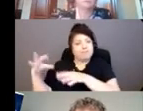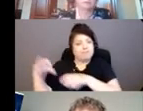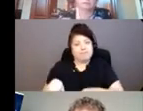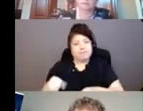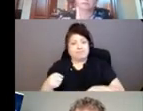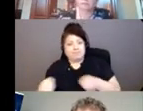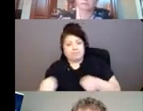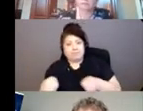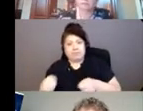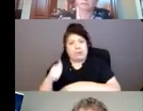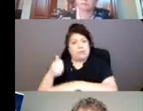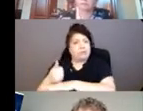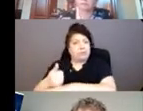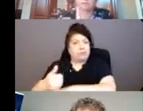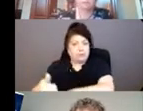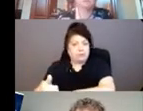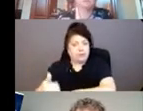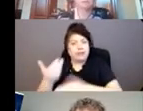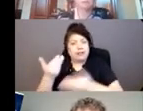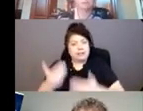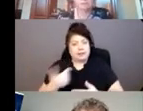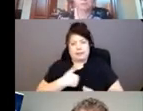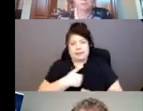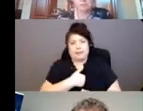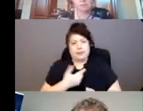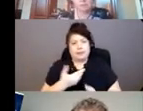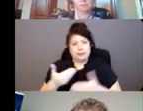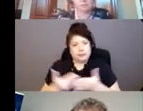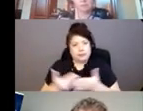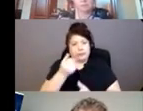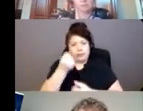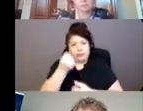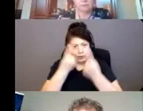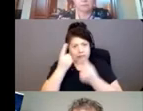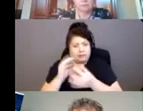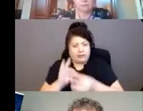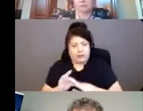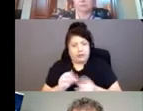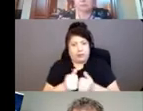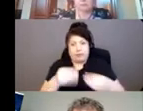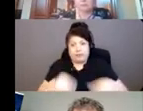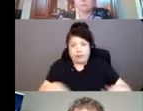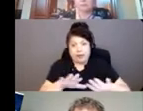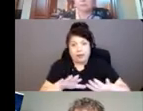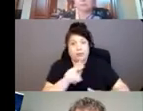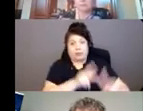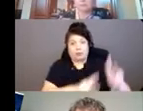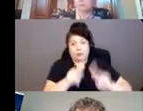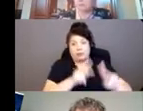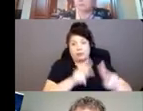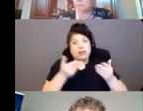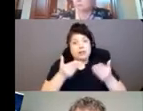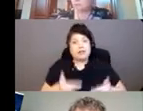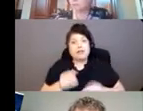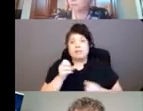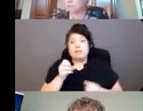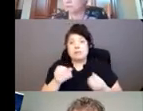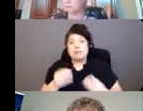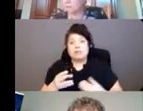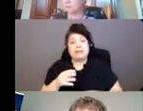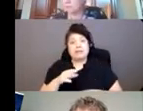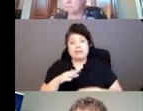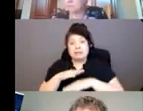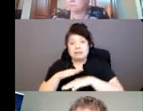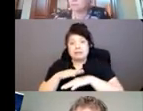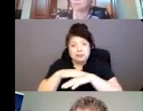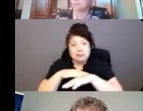in our interactions and engagements with this land and its people. There is important work being done by many nations and allies to ensure